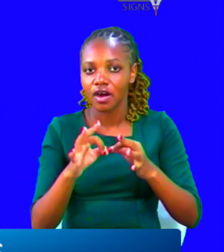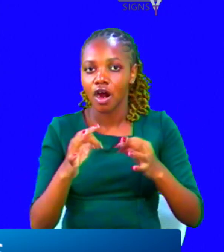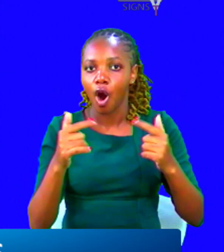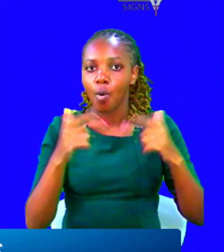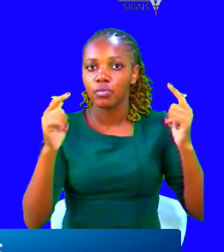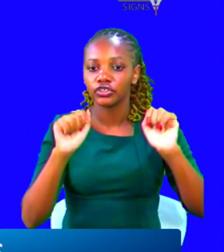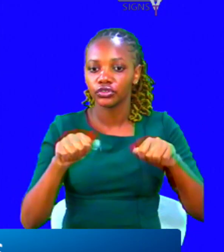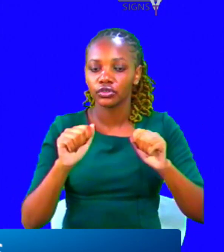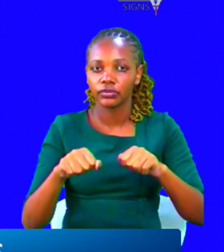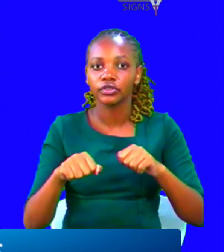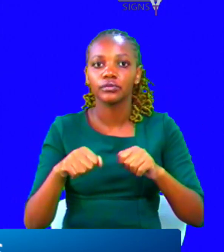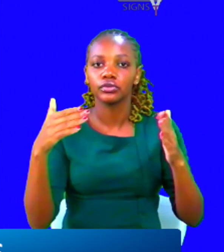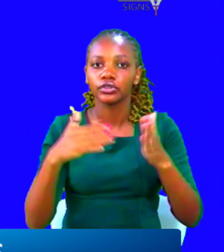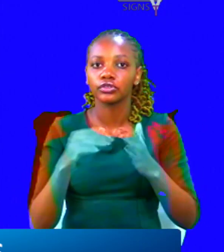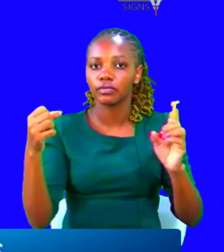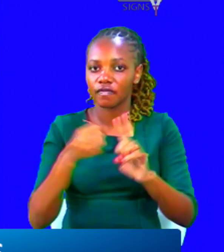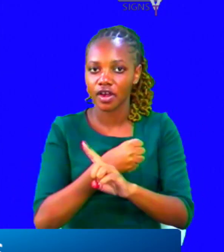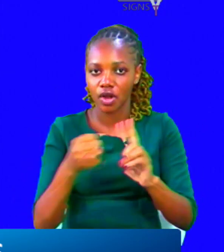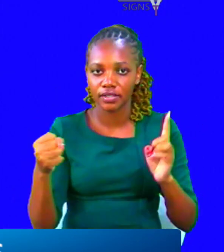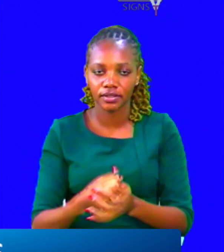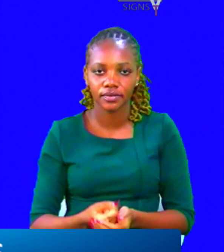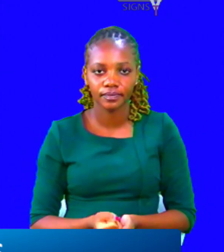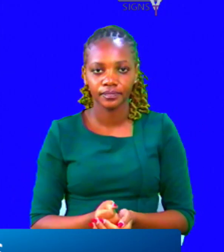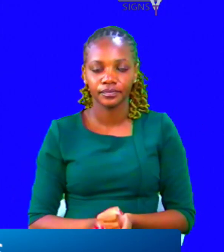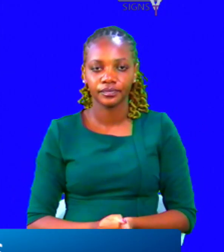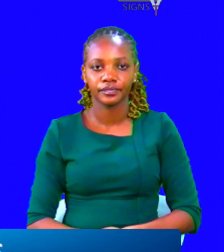would declare their stand on violence.